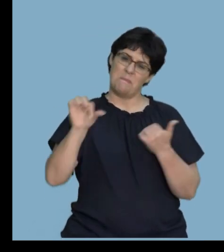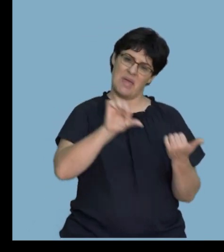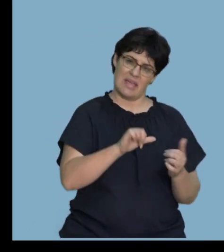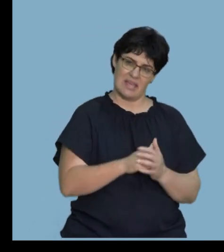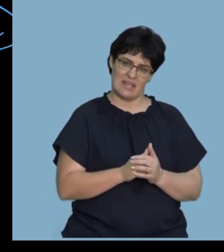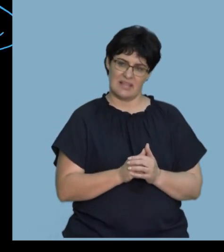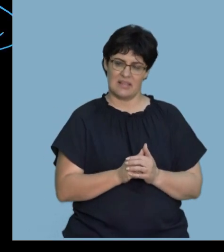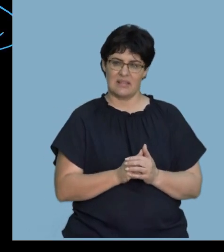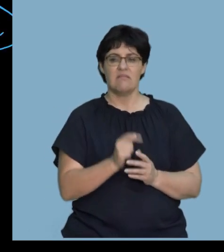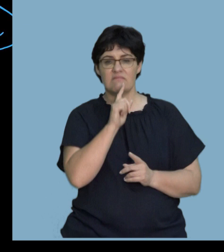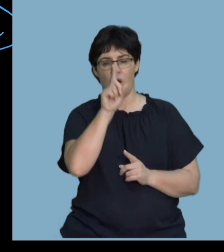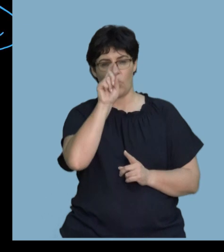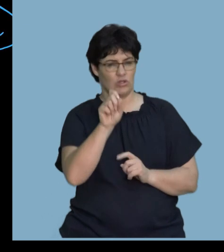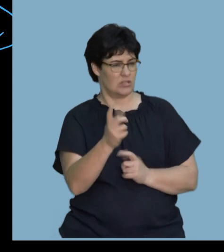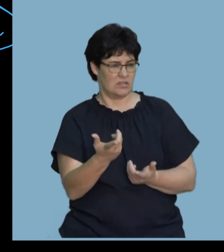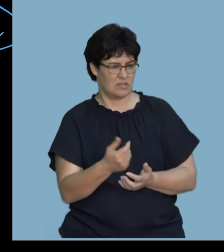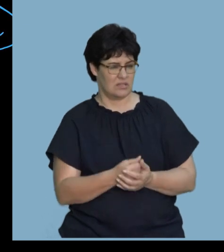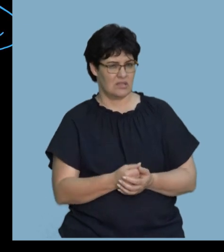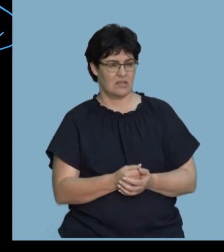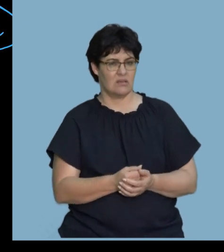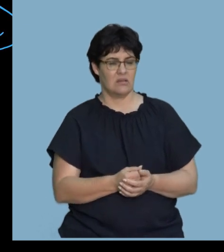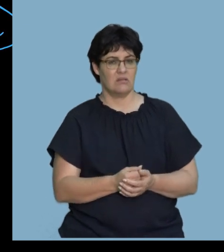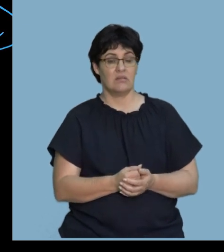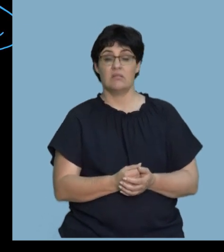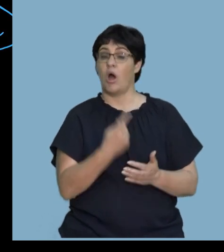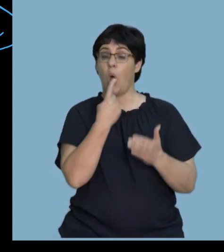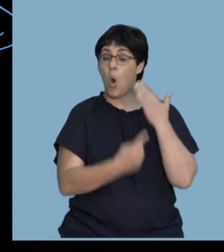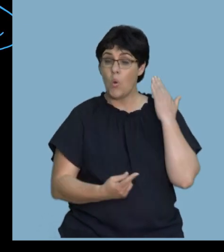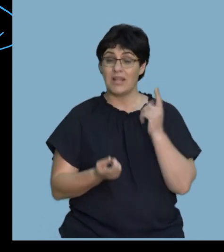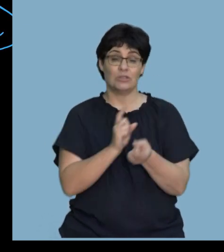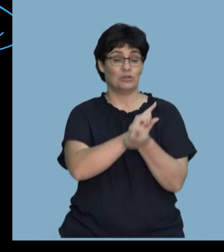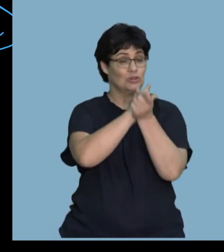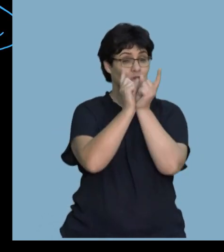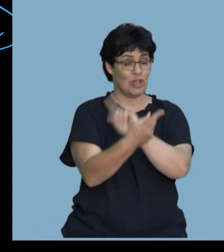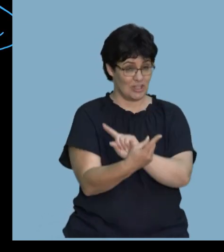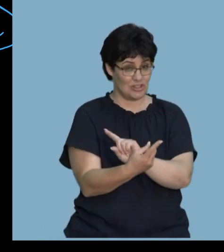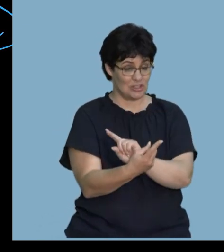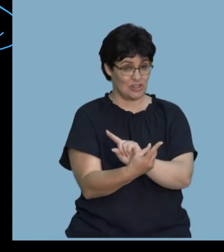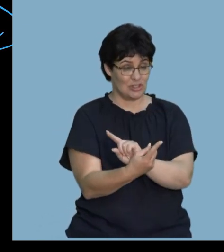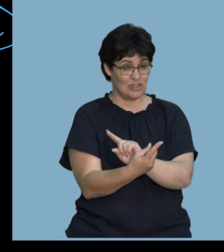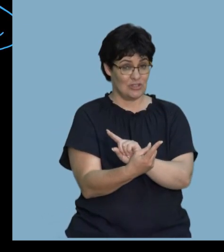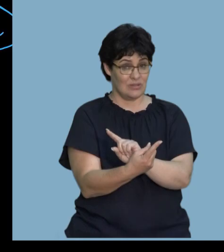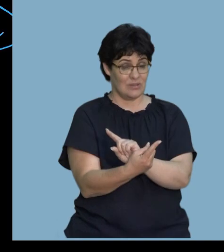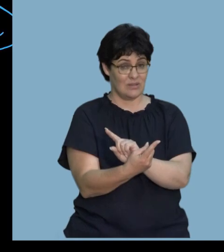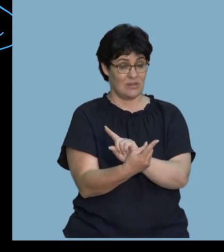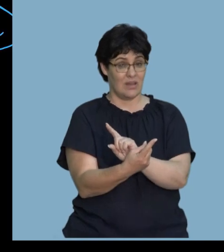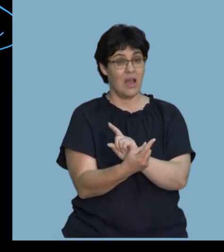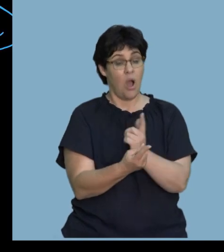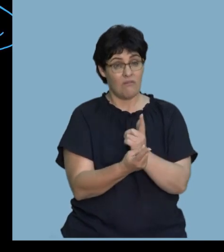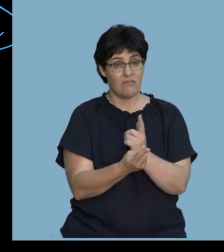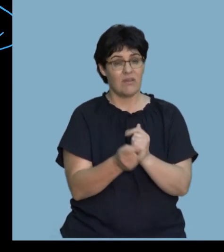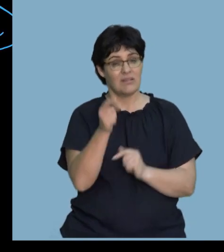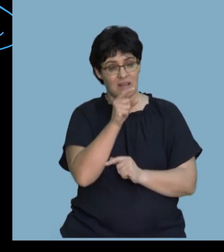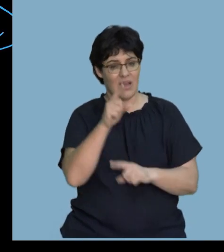back to the question itself, right? The only thing that can change actually the magnitude